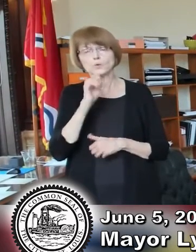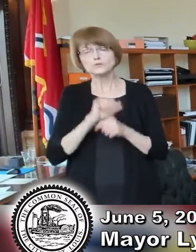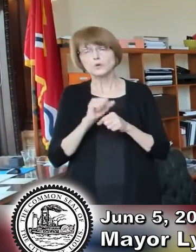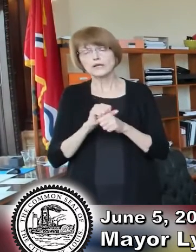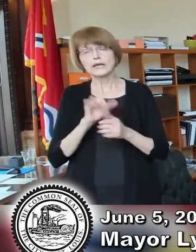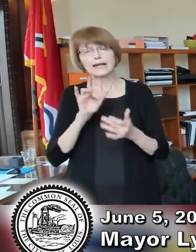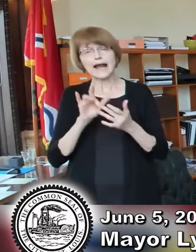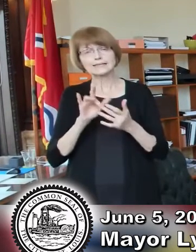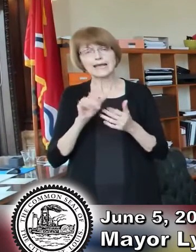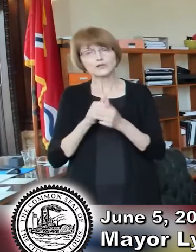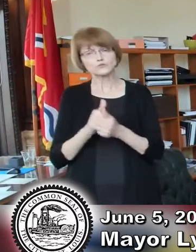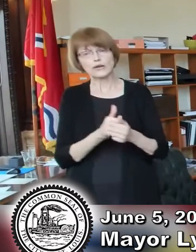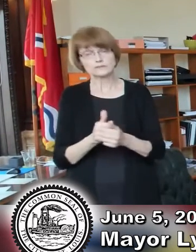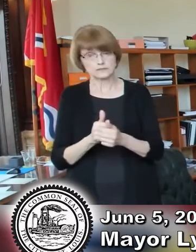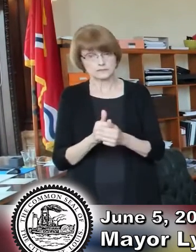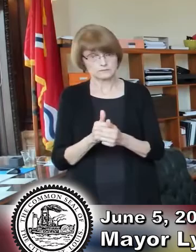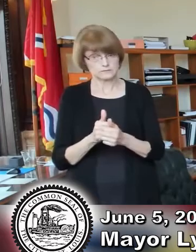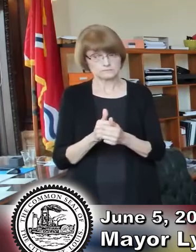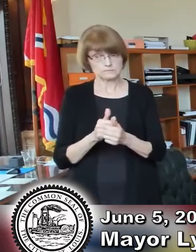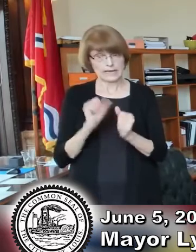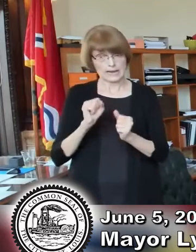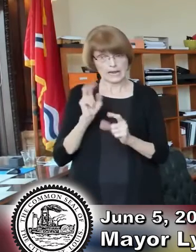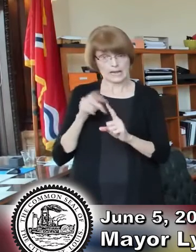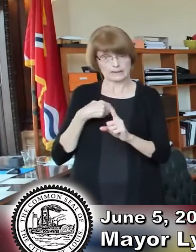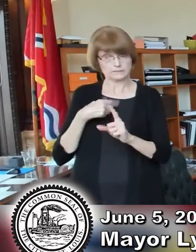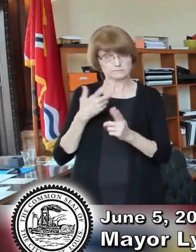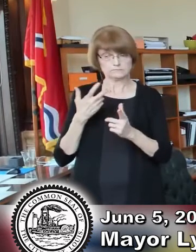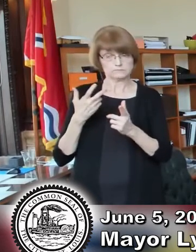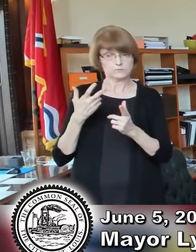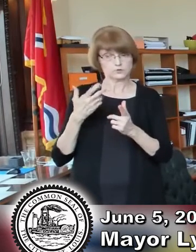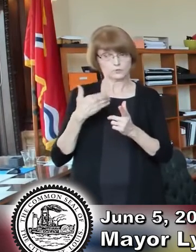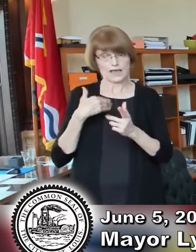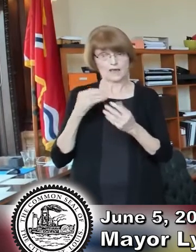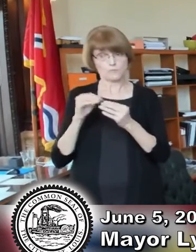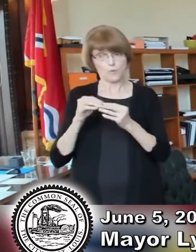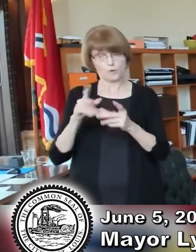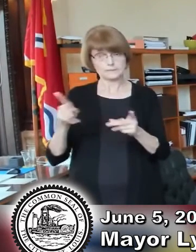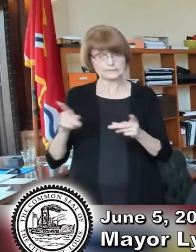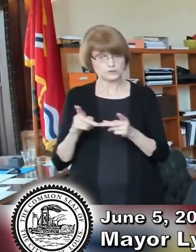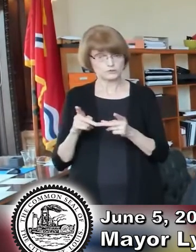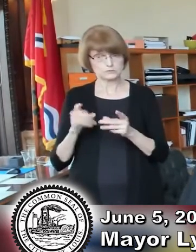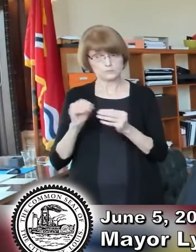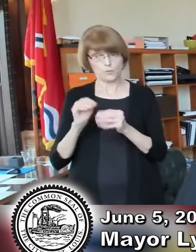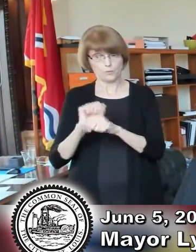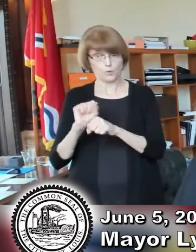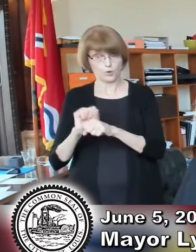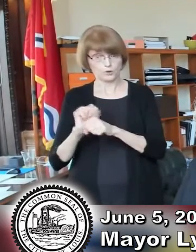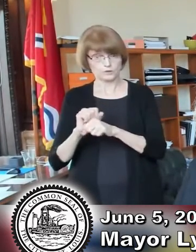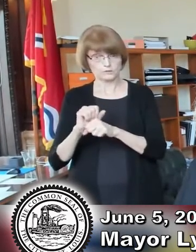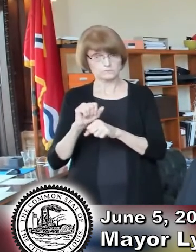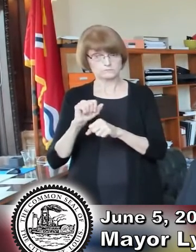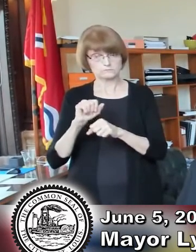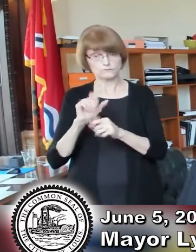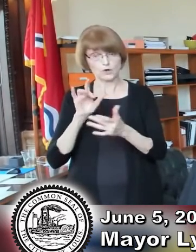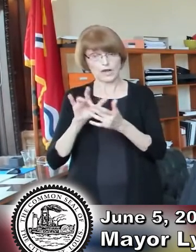positions available? Yes, thanks for that question. I just happen to have, I think I still have it here.